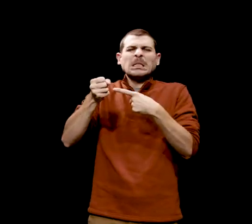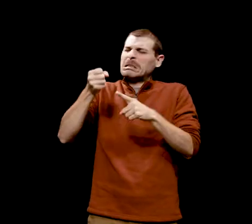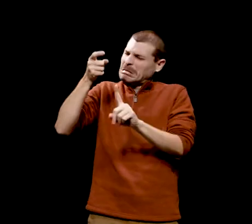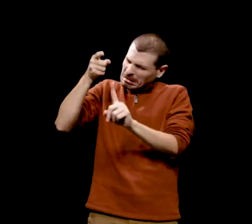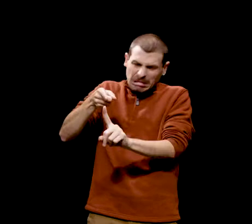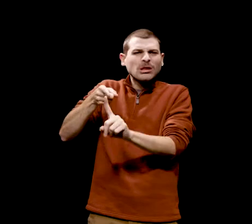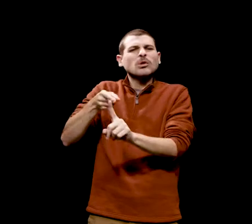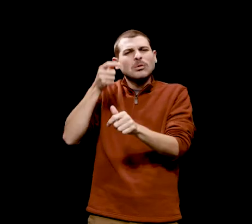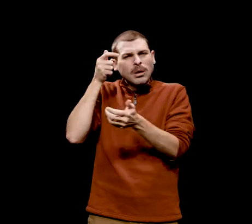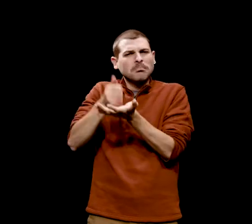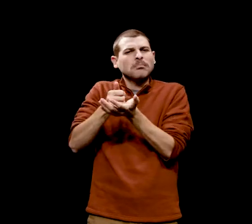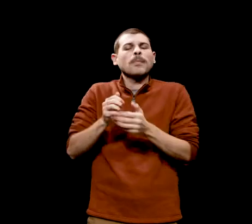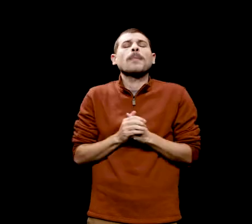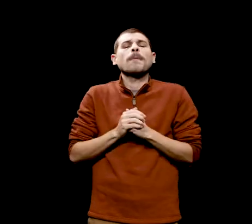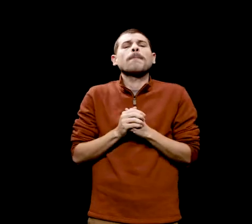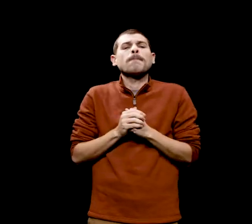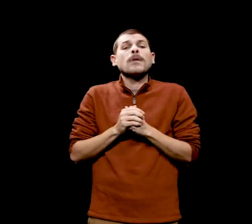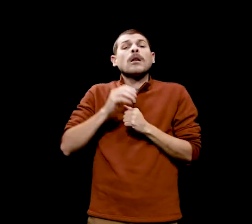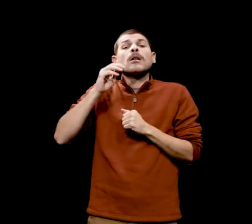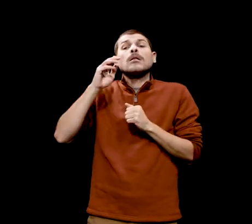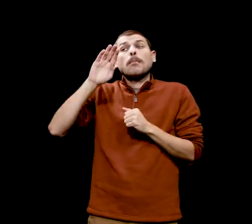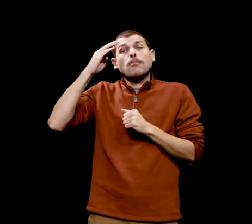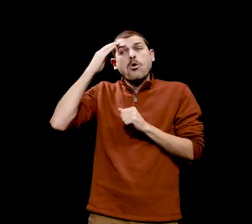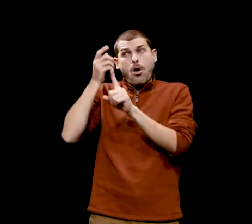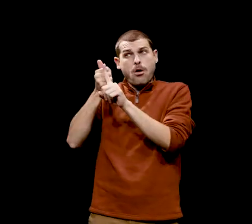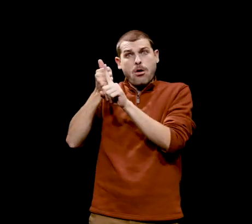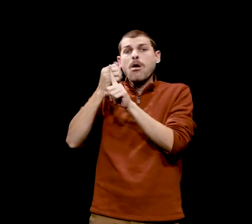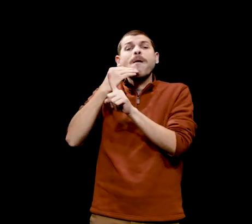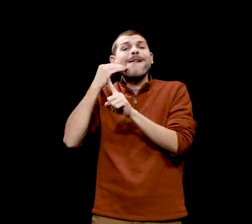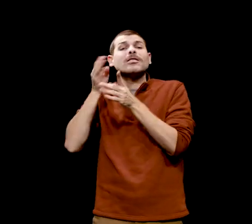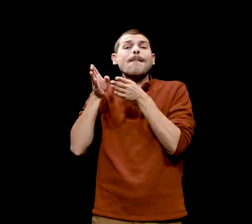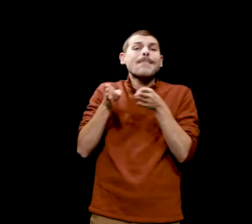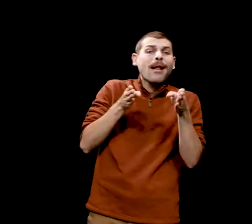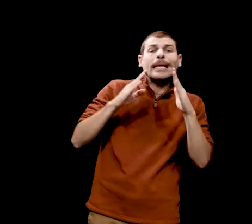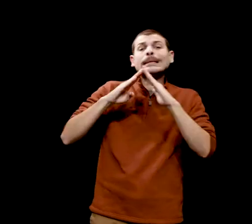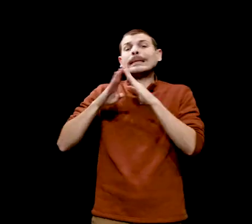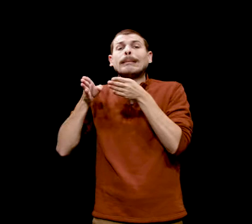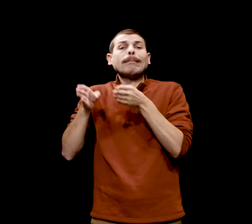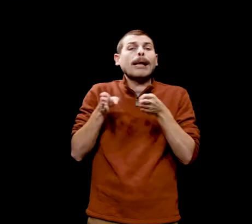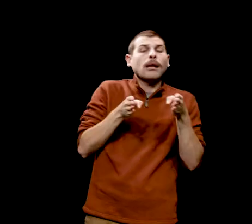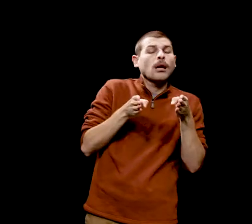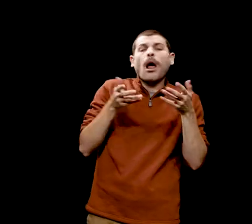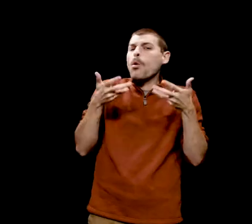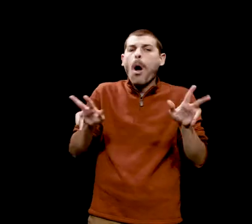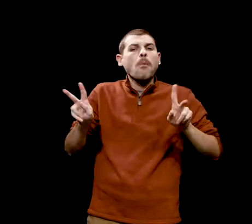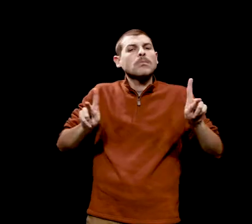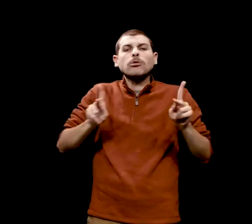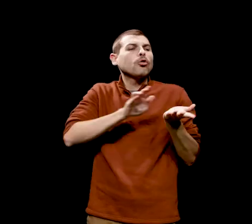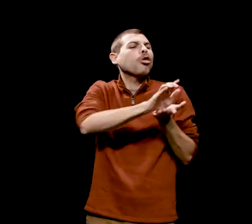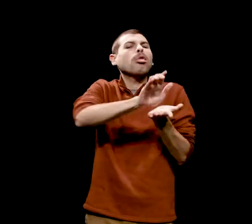on anti-displacement efforts out of the Planning Bureau, making sure that anti-displacement is at the top of our agenda when it comes to land